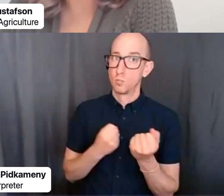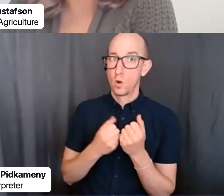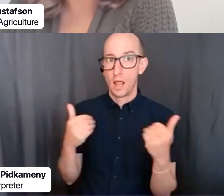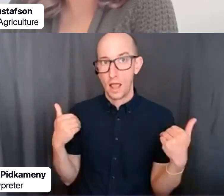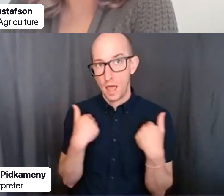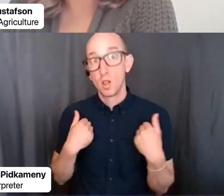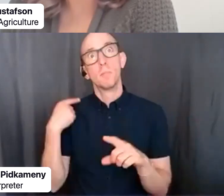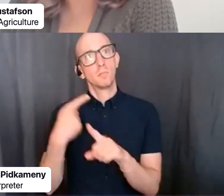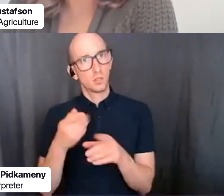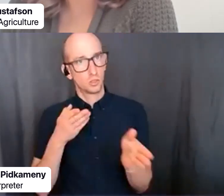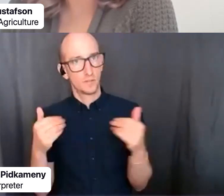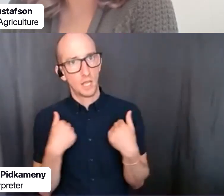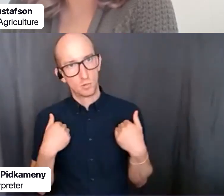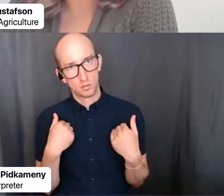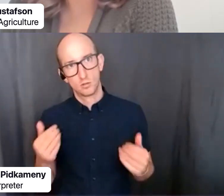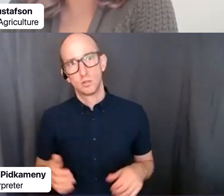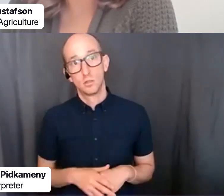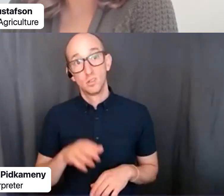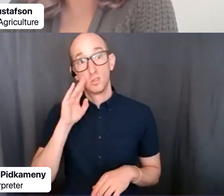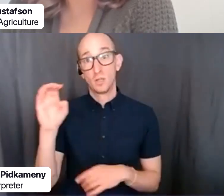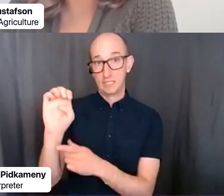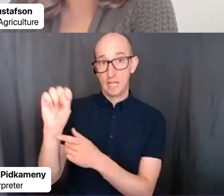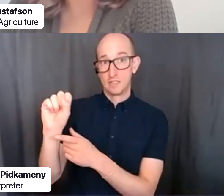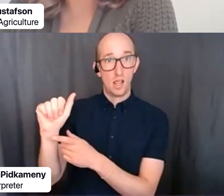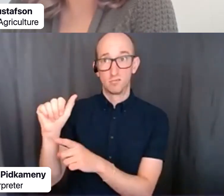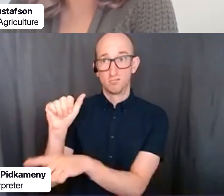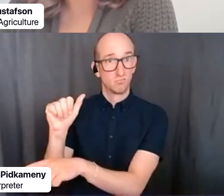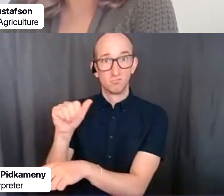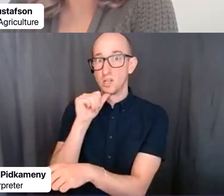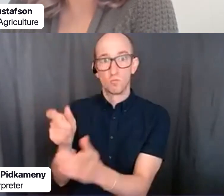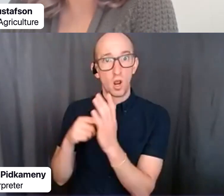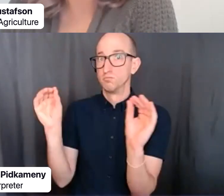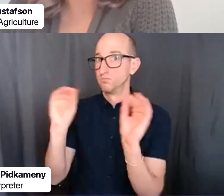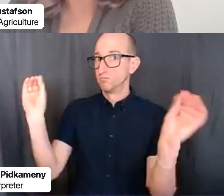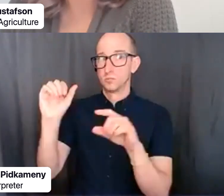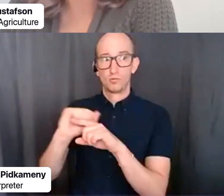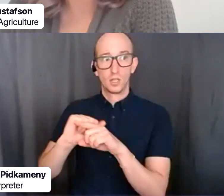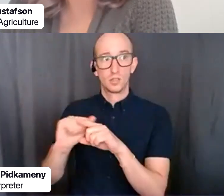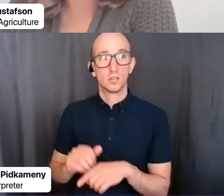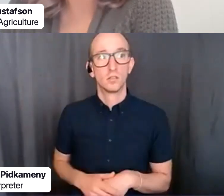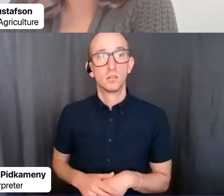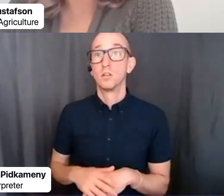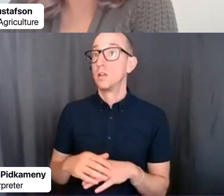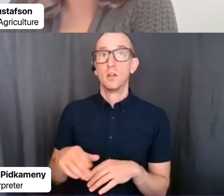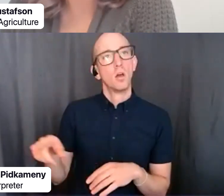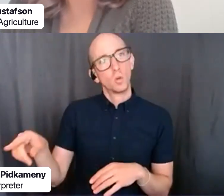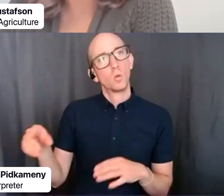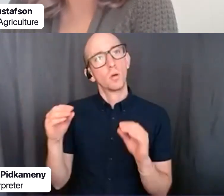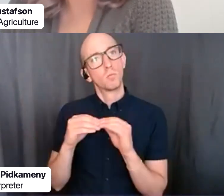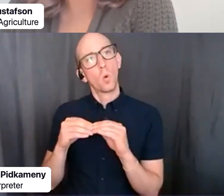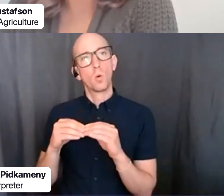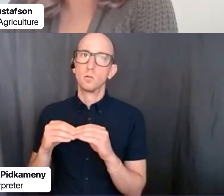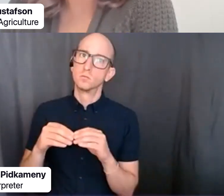And as we know, ESAs don't have to have any training. And so there's even more potential for behavior